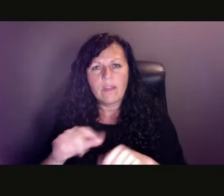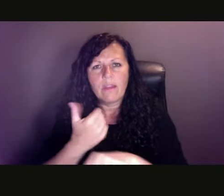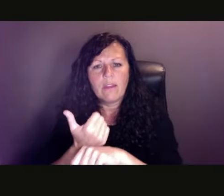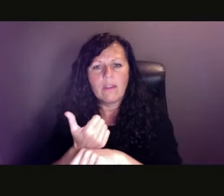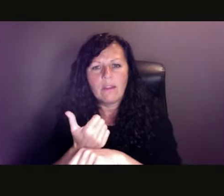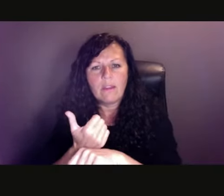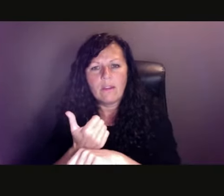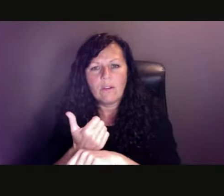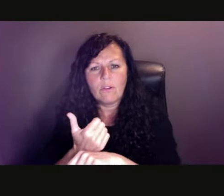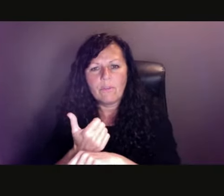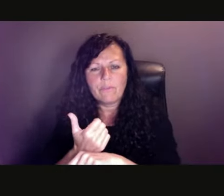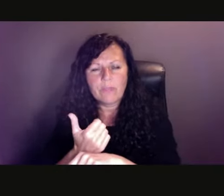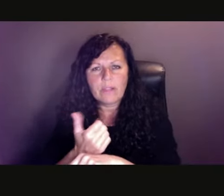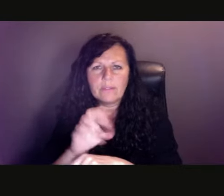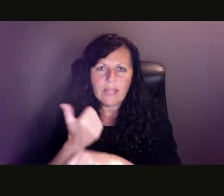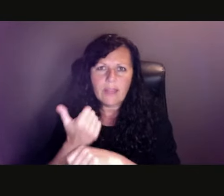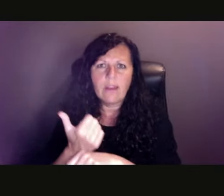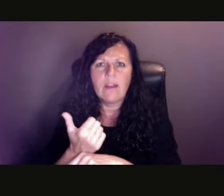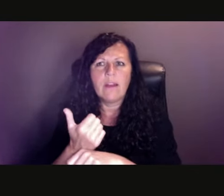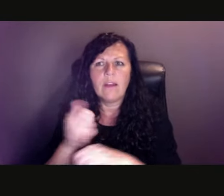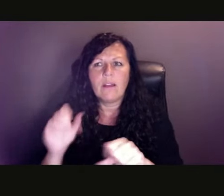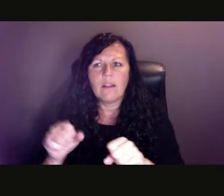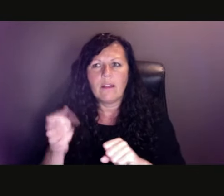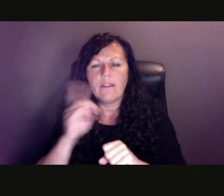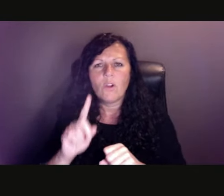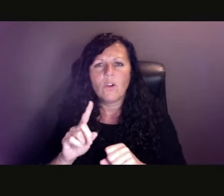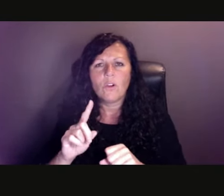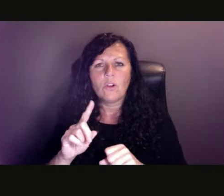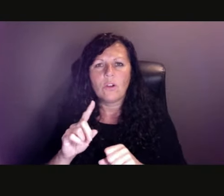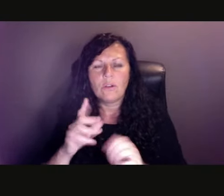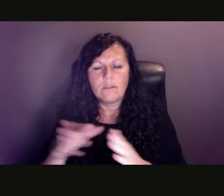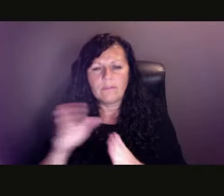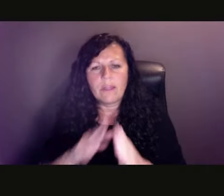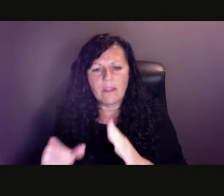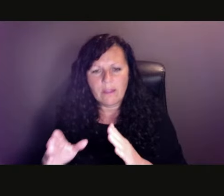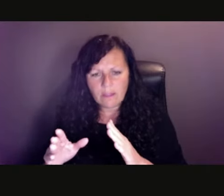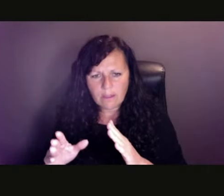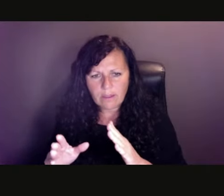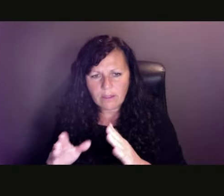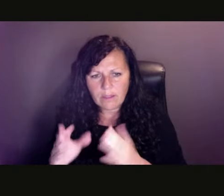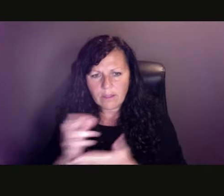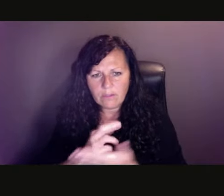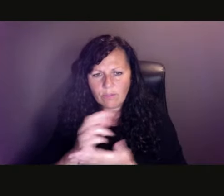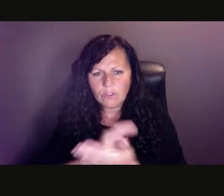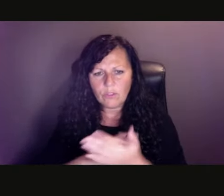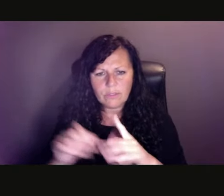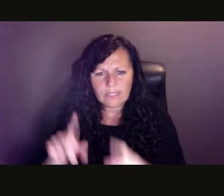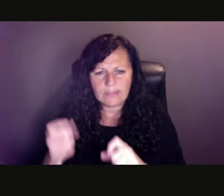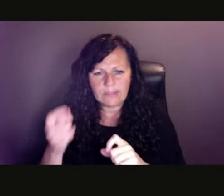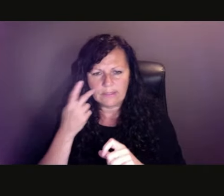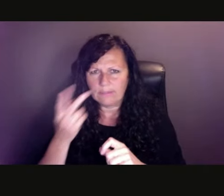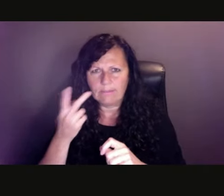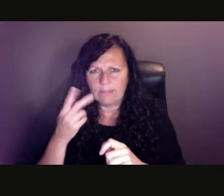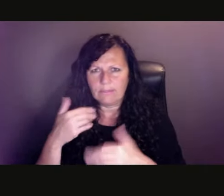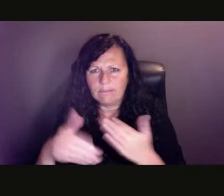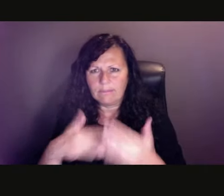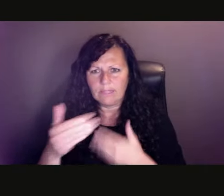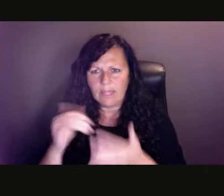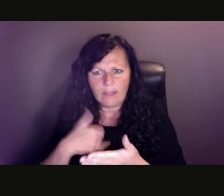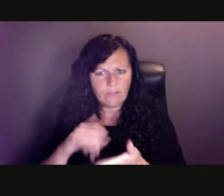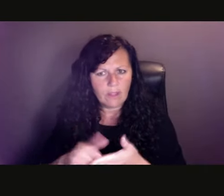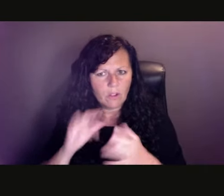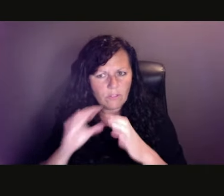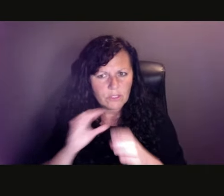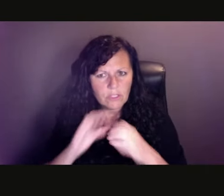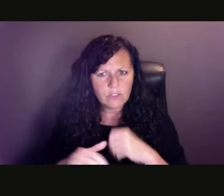put the machinery in place to establish a revenue task force to have that conversation. So am I hearing correct, we're not going to be